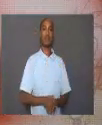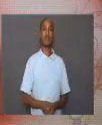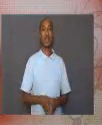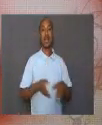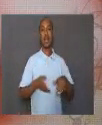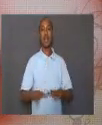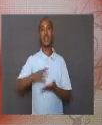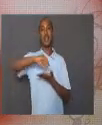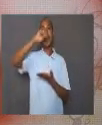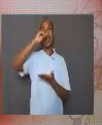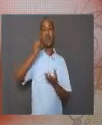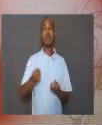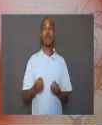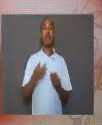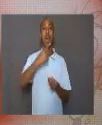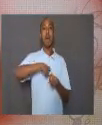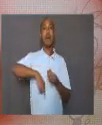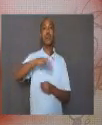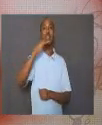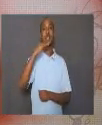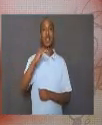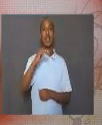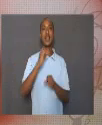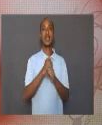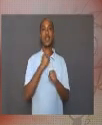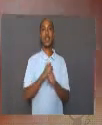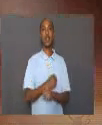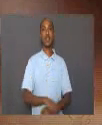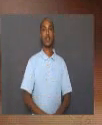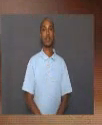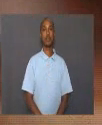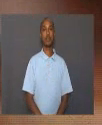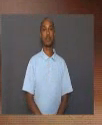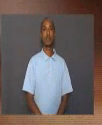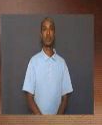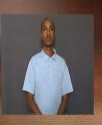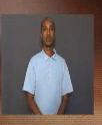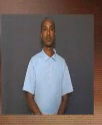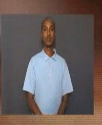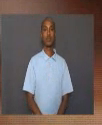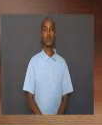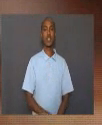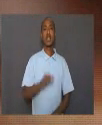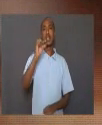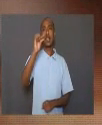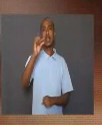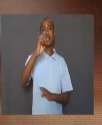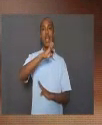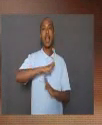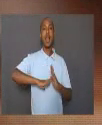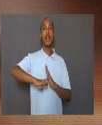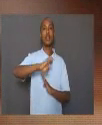Let us learn more about the scale he created. The least